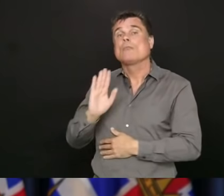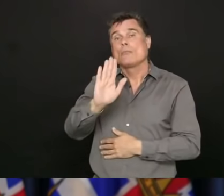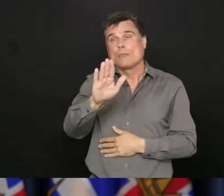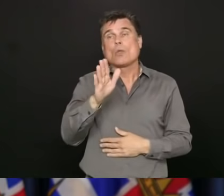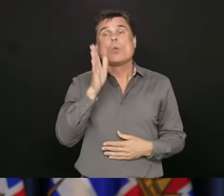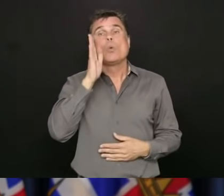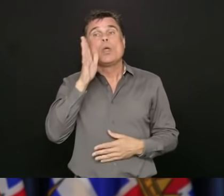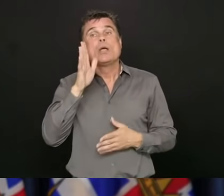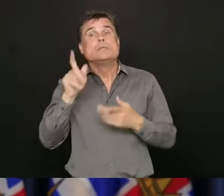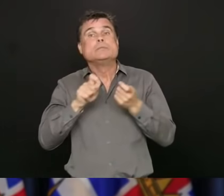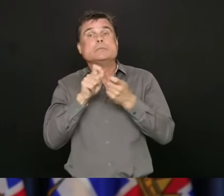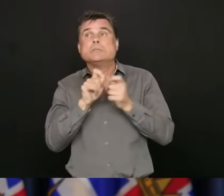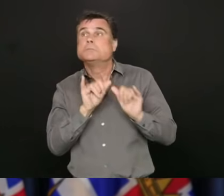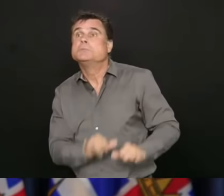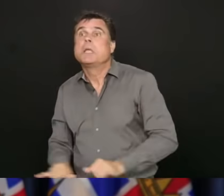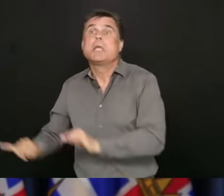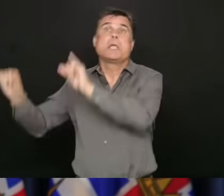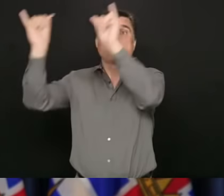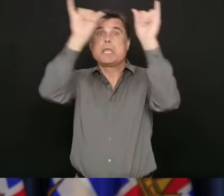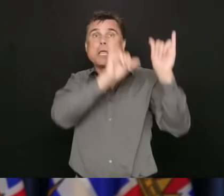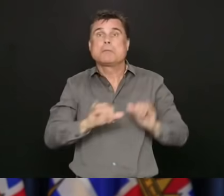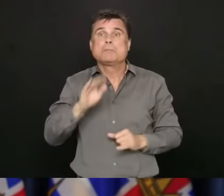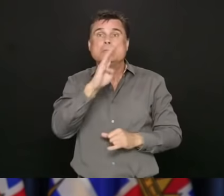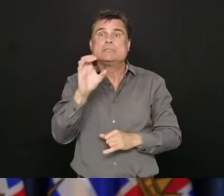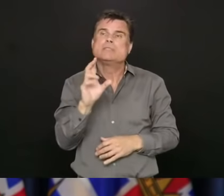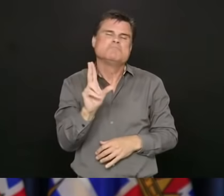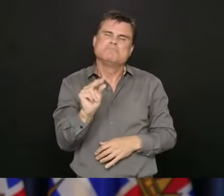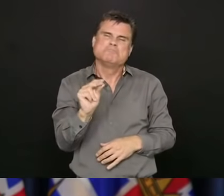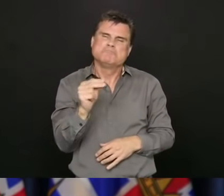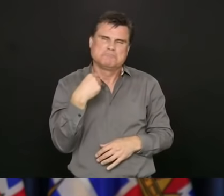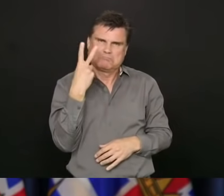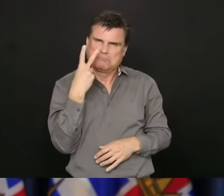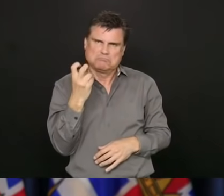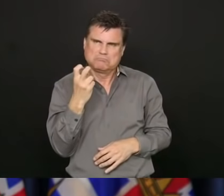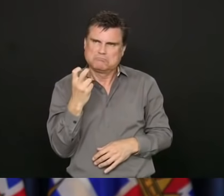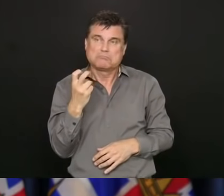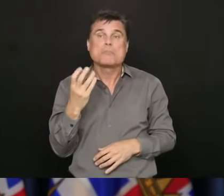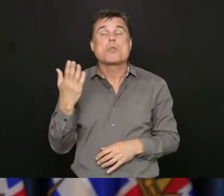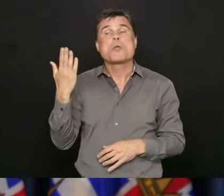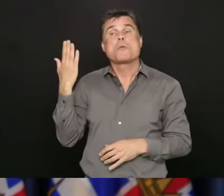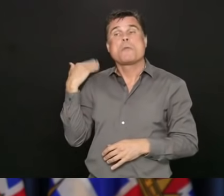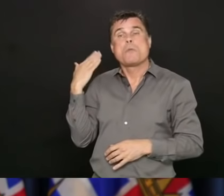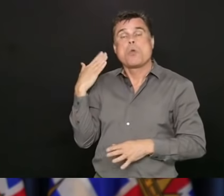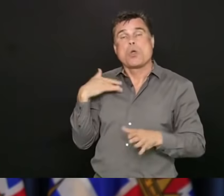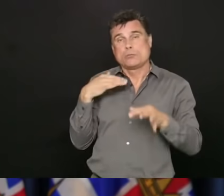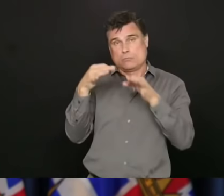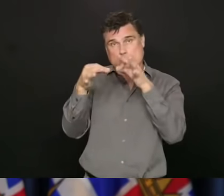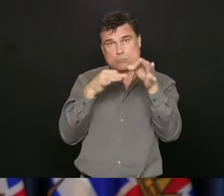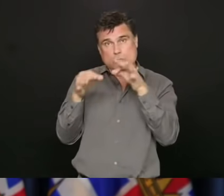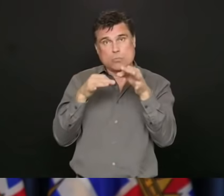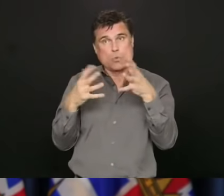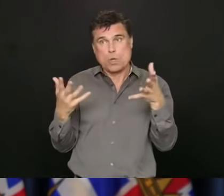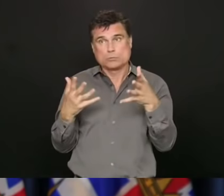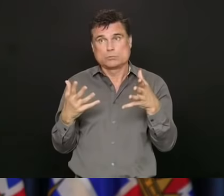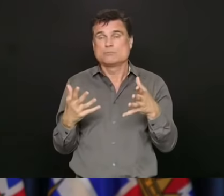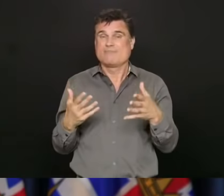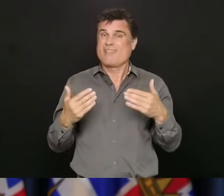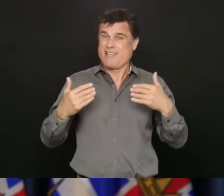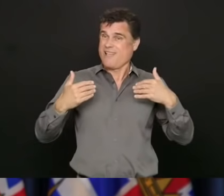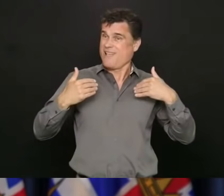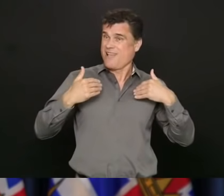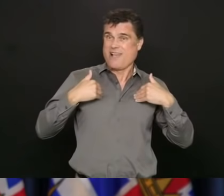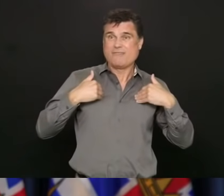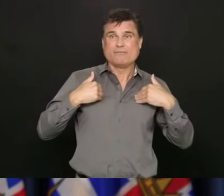early our rural, remote, and Indigenous community health plan, our primary health plan, was because we felt that waiting